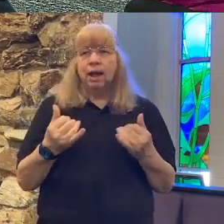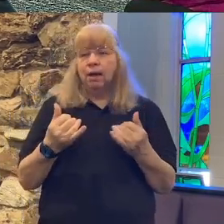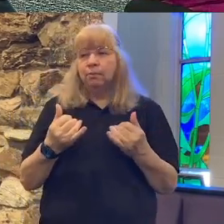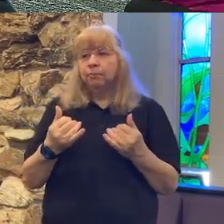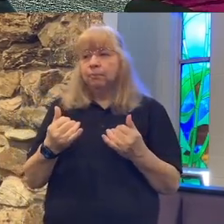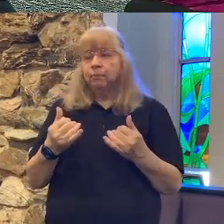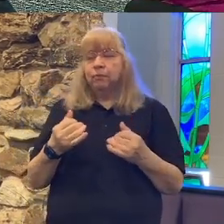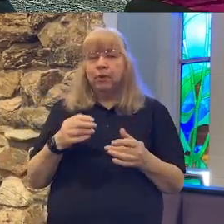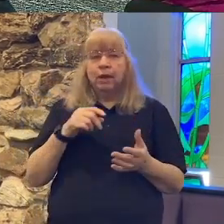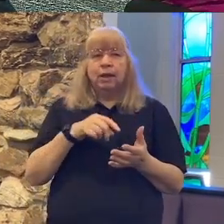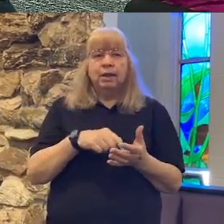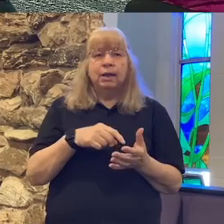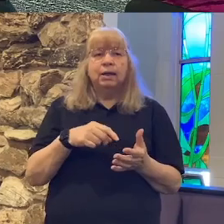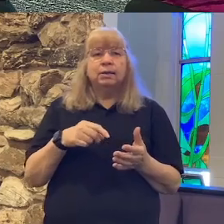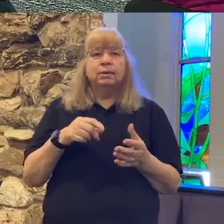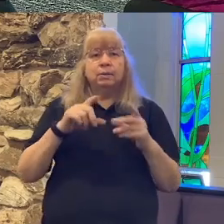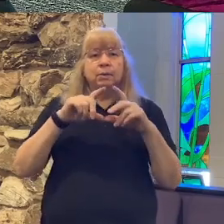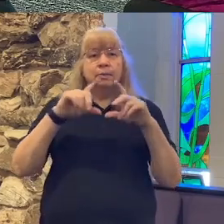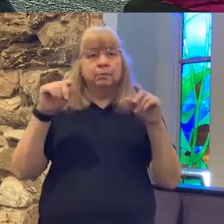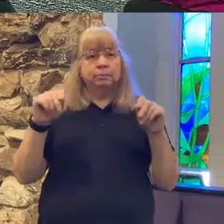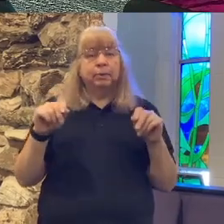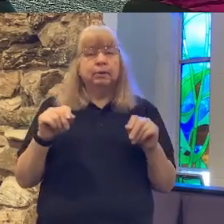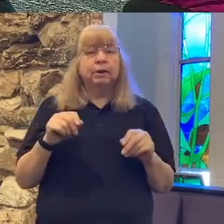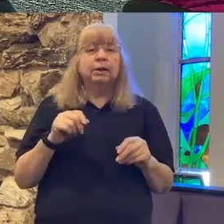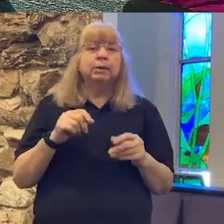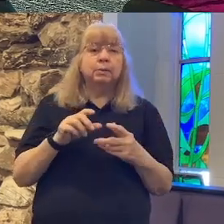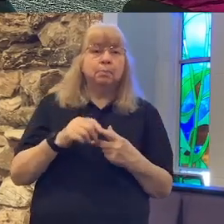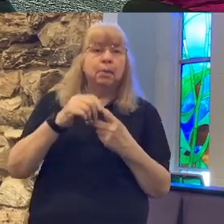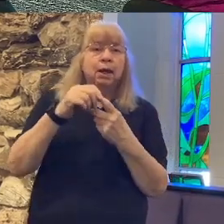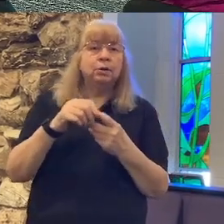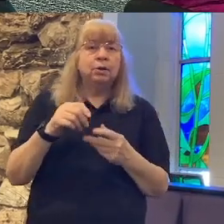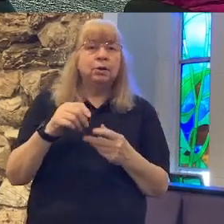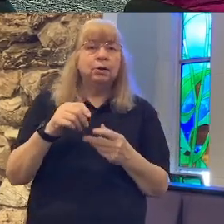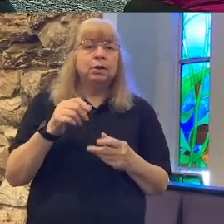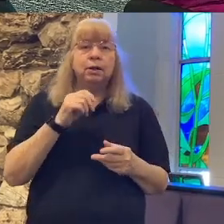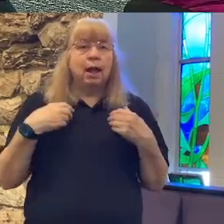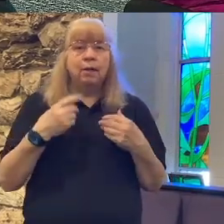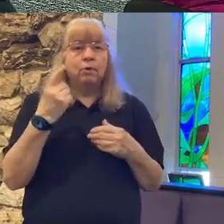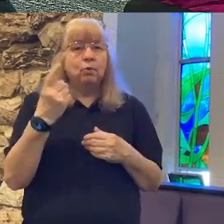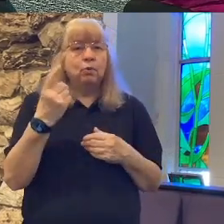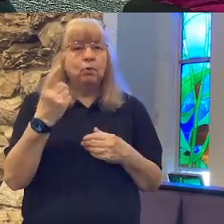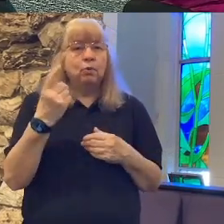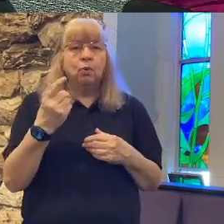this symbol is very special because it doesn't just have one flame.